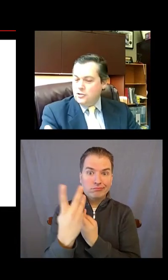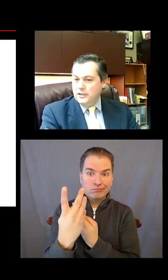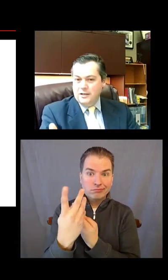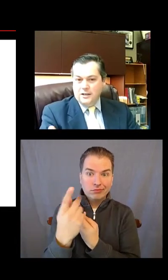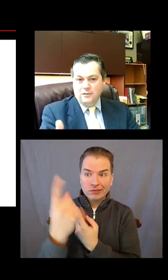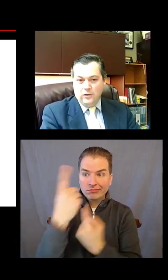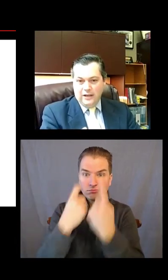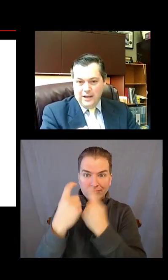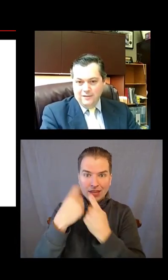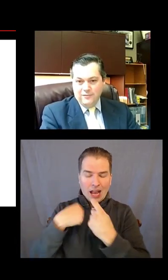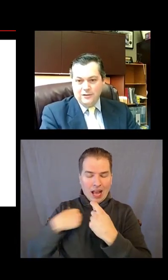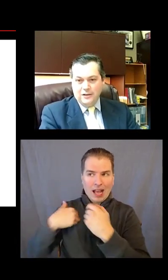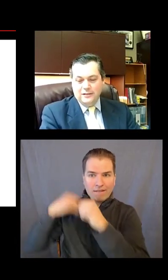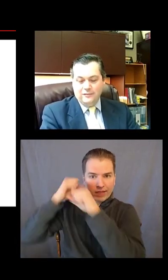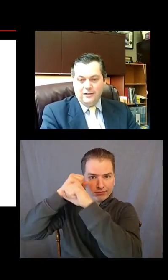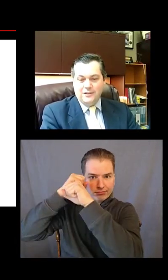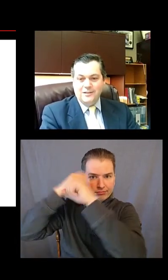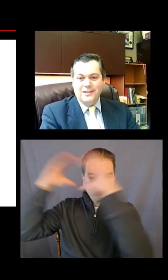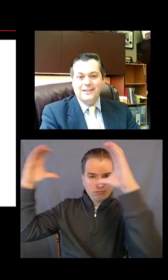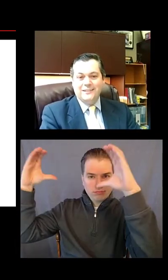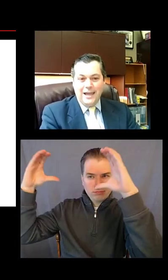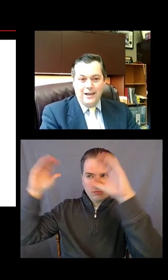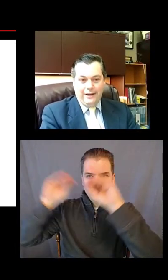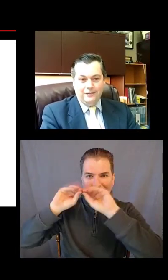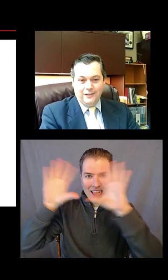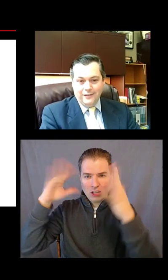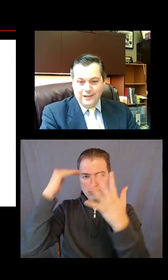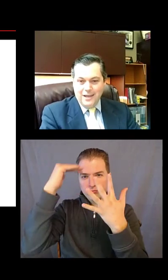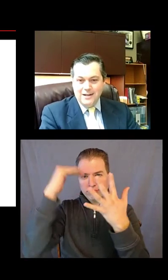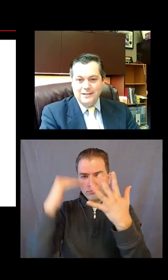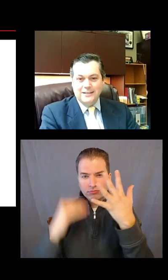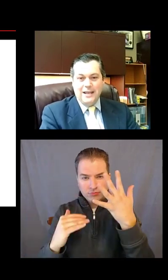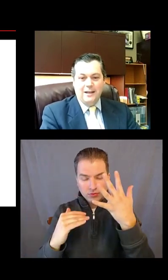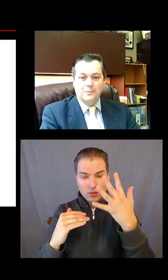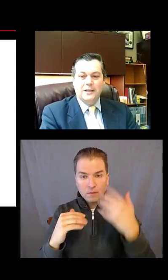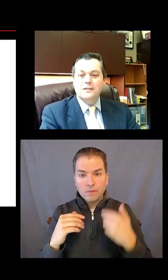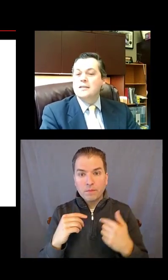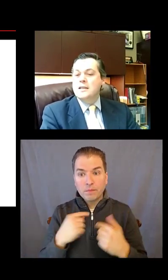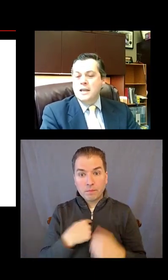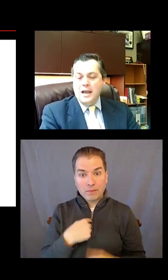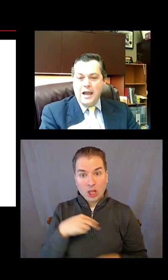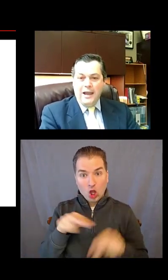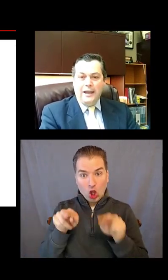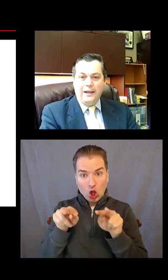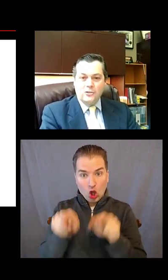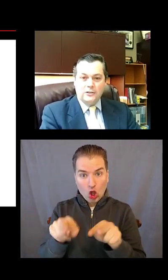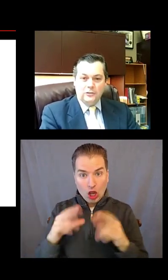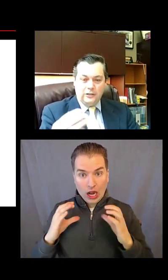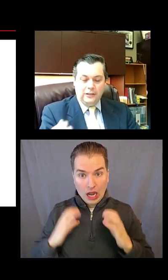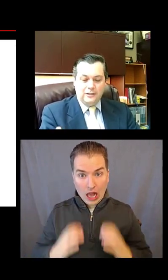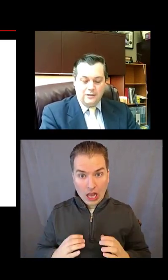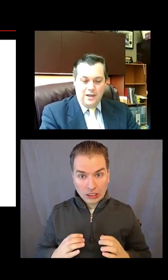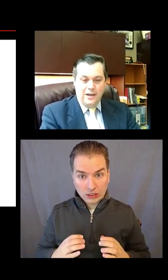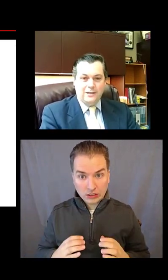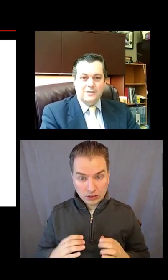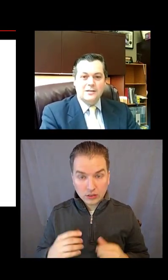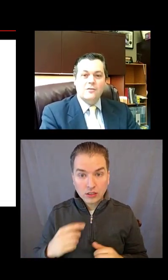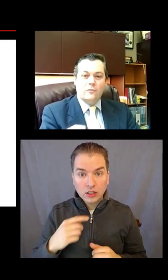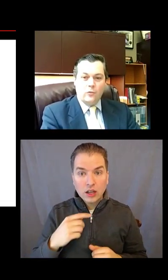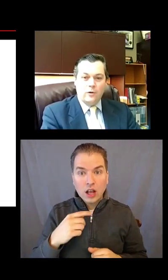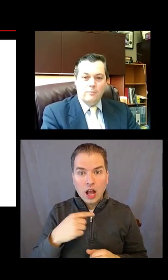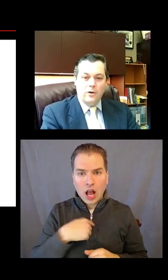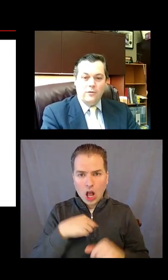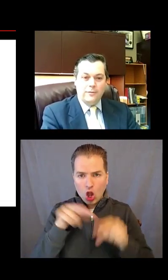there's actually, what I have here is a very distinct line, the line in the sand, because I actually look at the